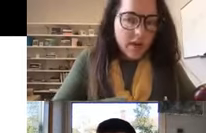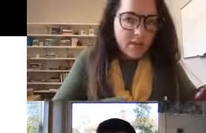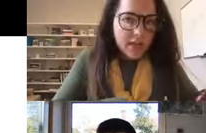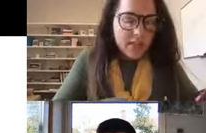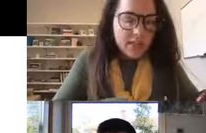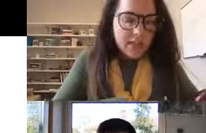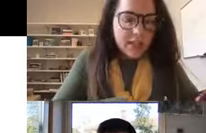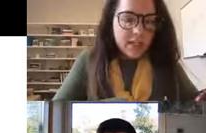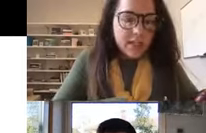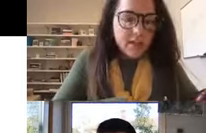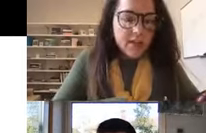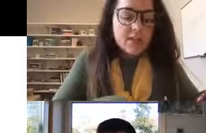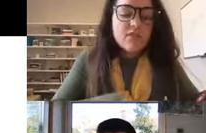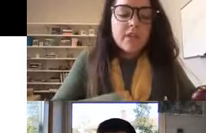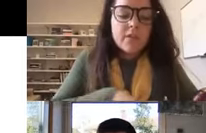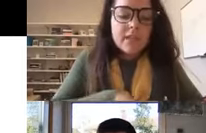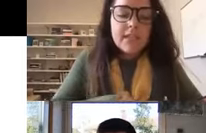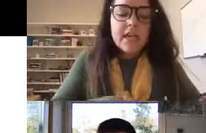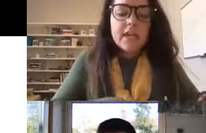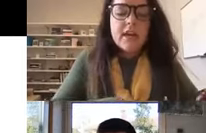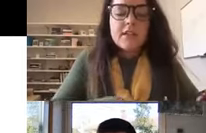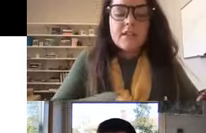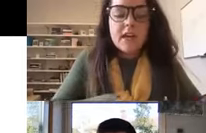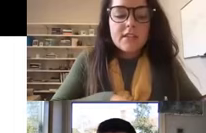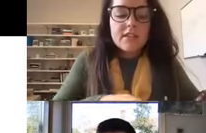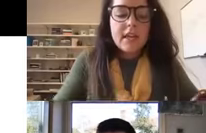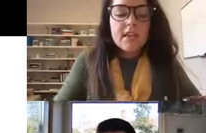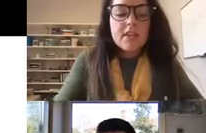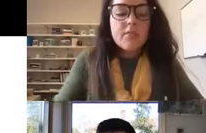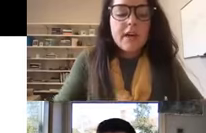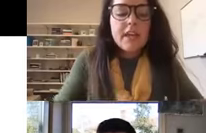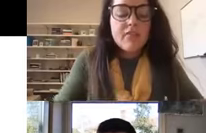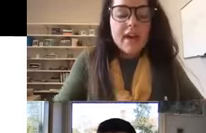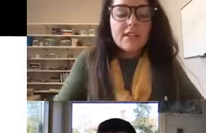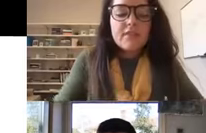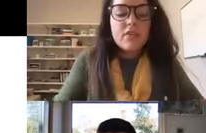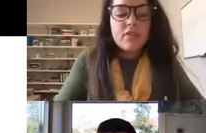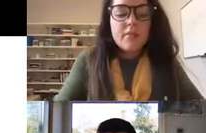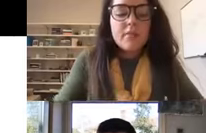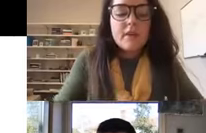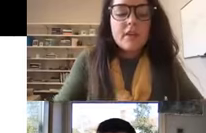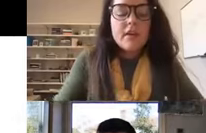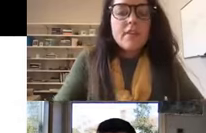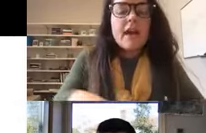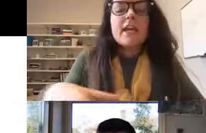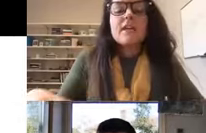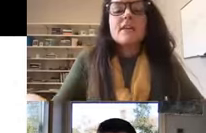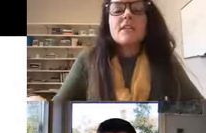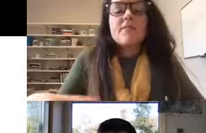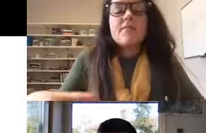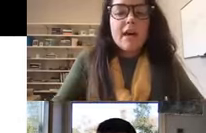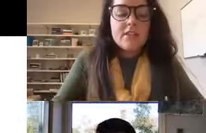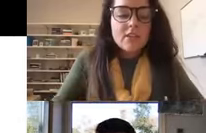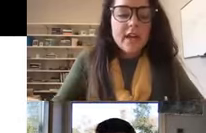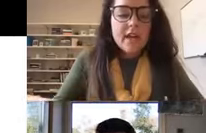particular white masculinity, is frequently taken as the unstated but effective norm. That is,